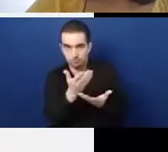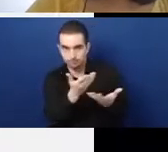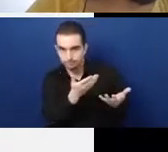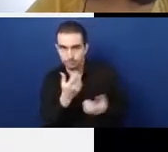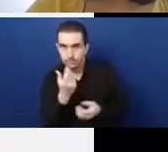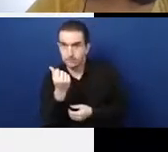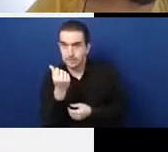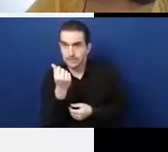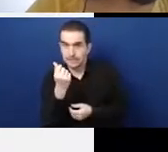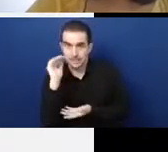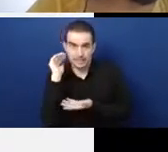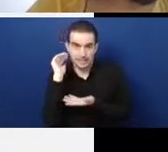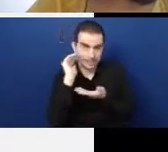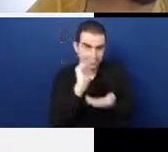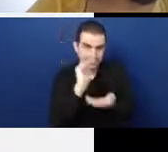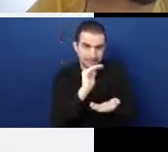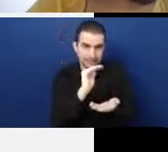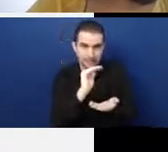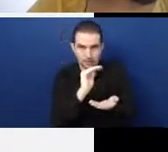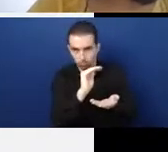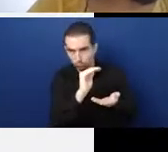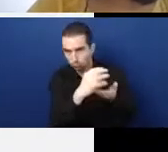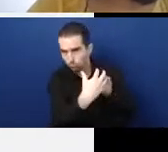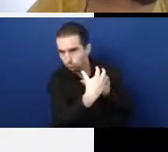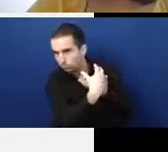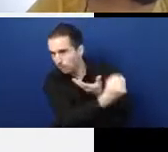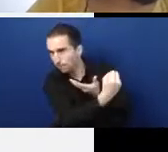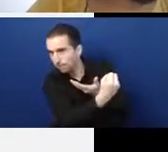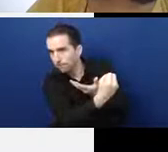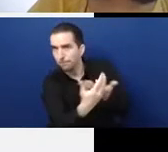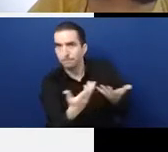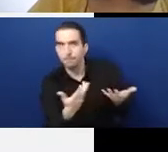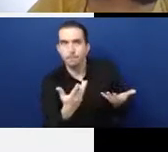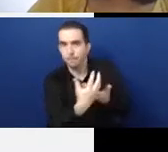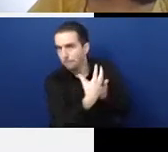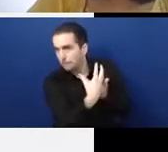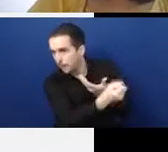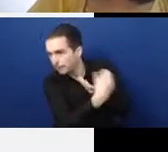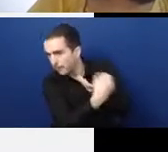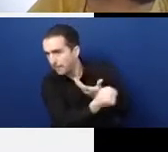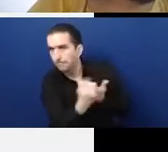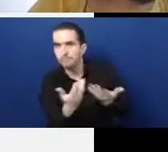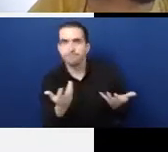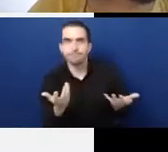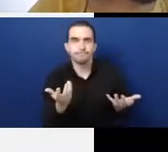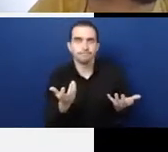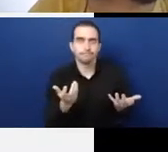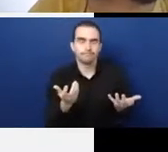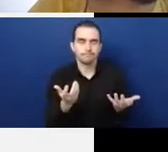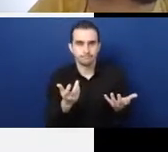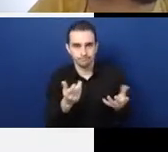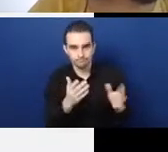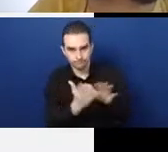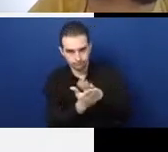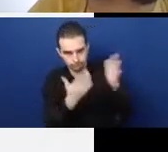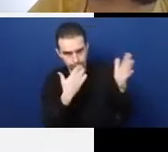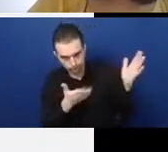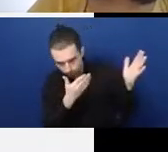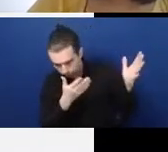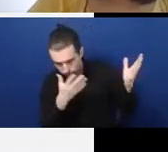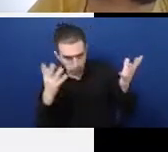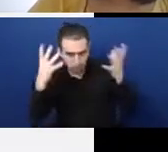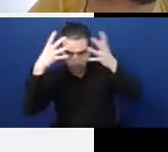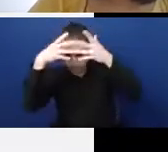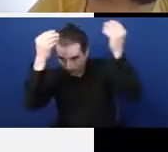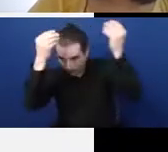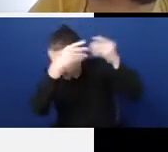And you find that men, they think that safeguarding is against them. But of course, again, you